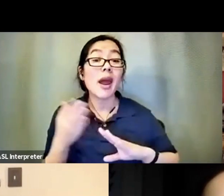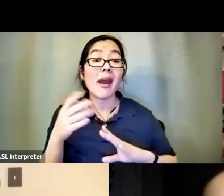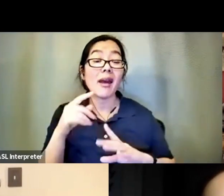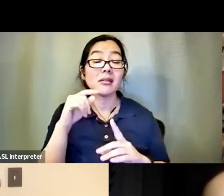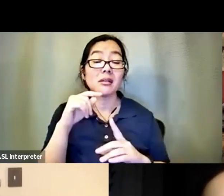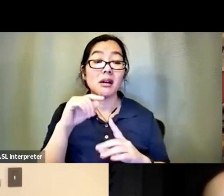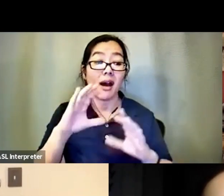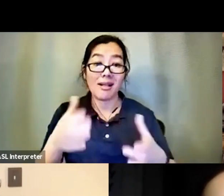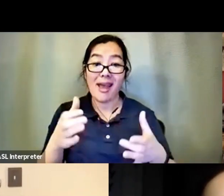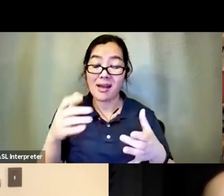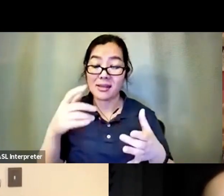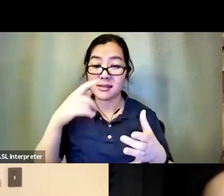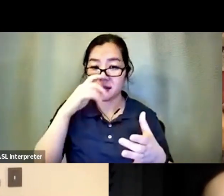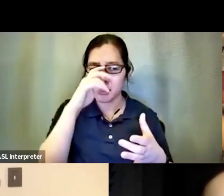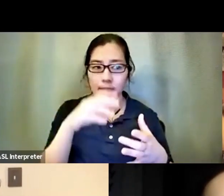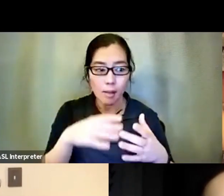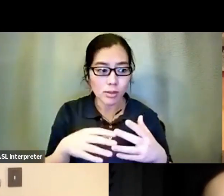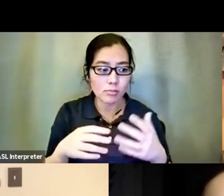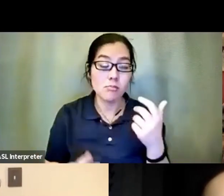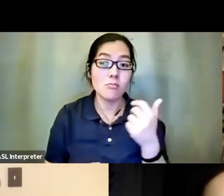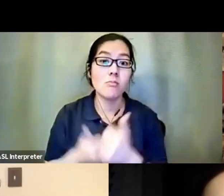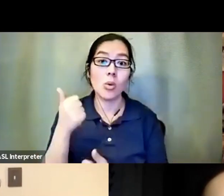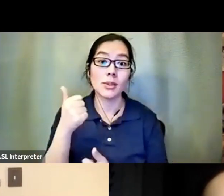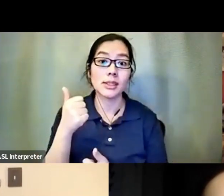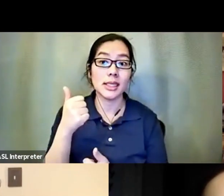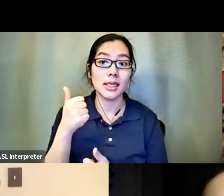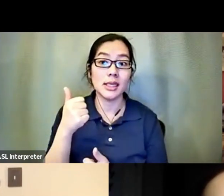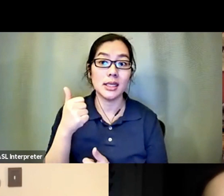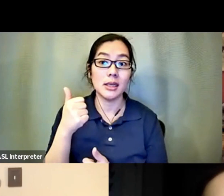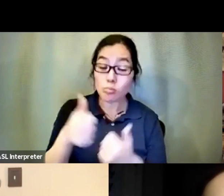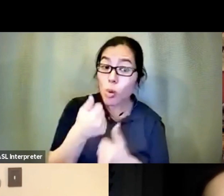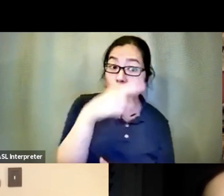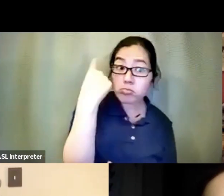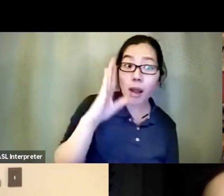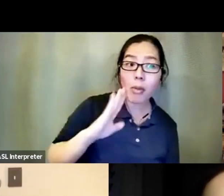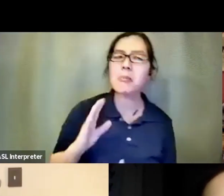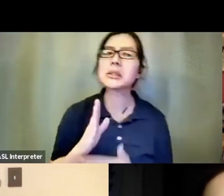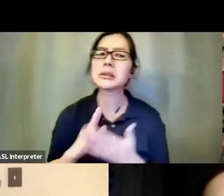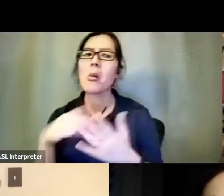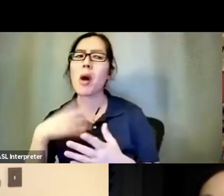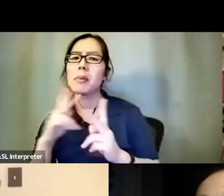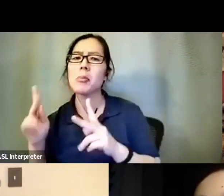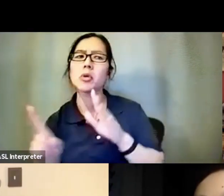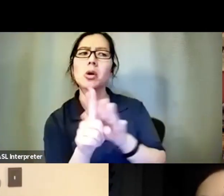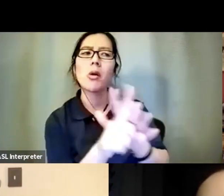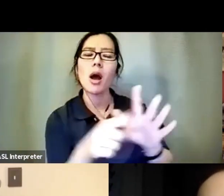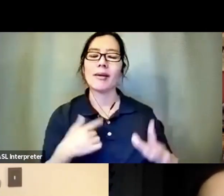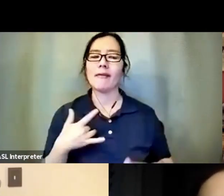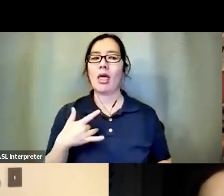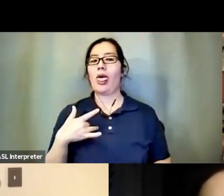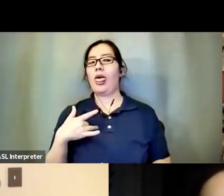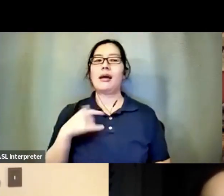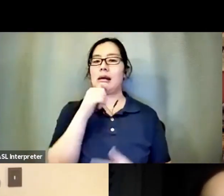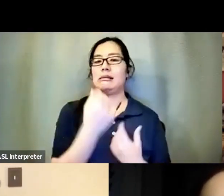and a lot of Black and brown folks were like, I'll wait till you do the BIPOC only one. So it's like affirmative action. Like, we need space